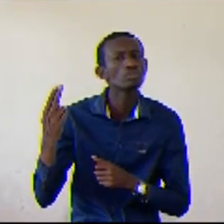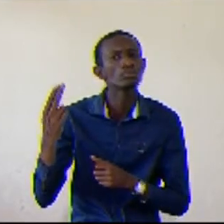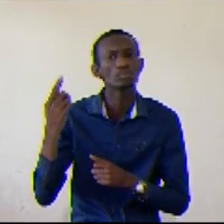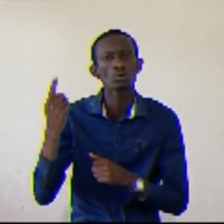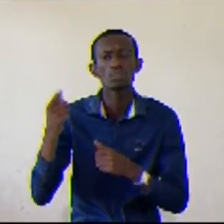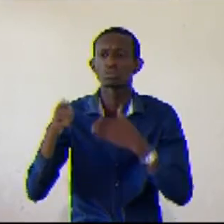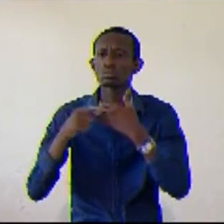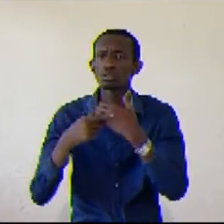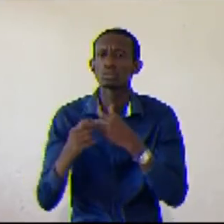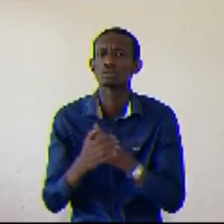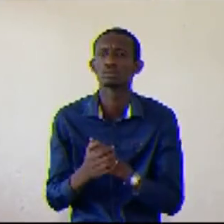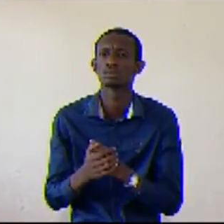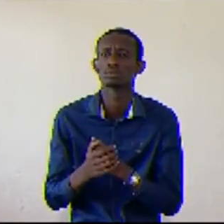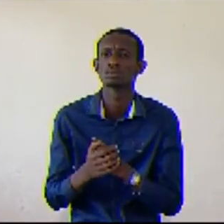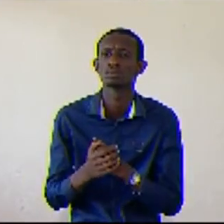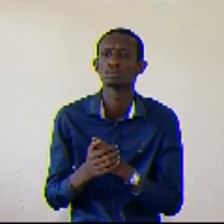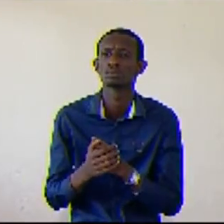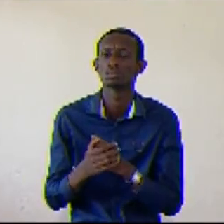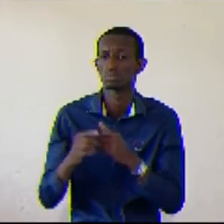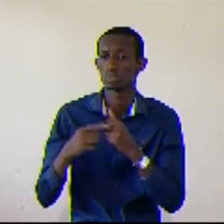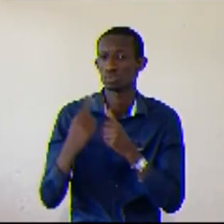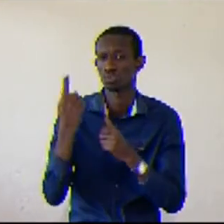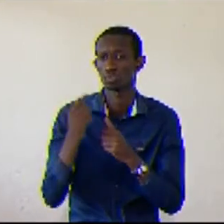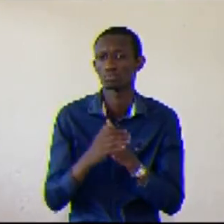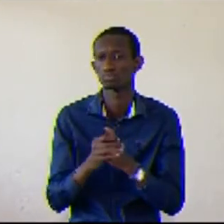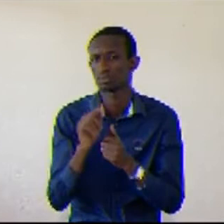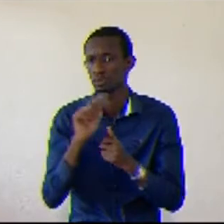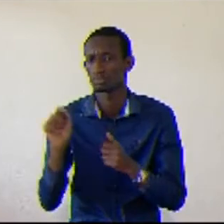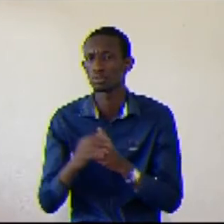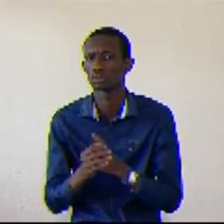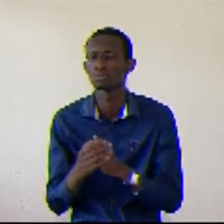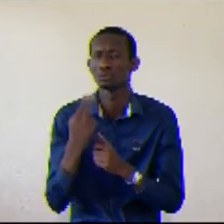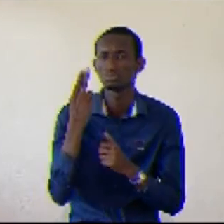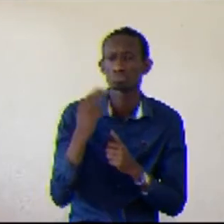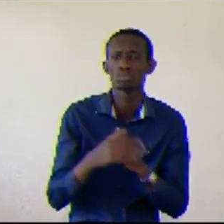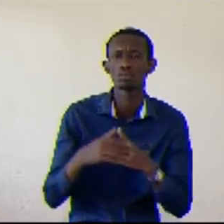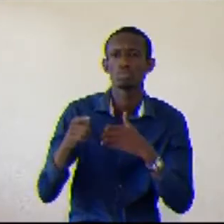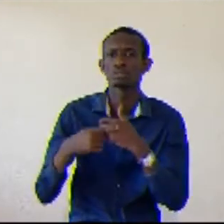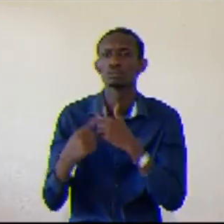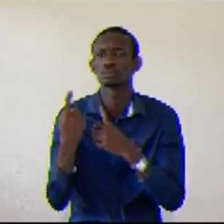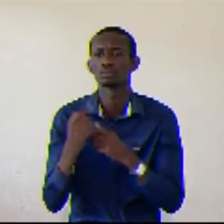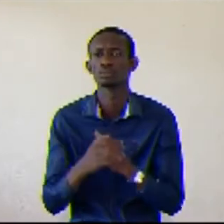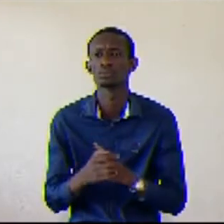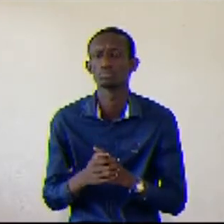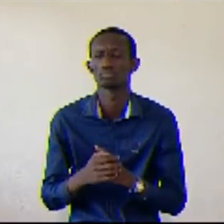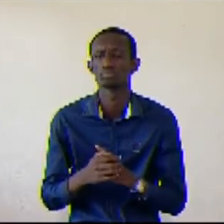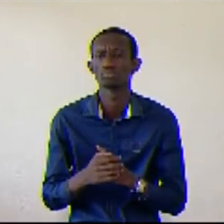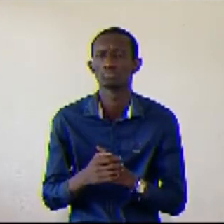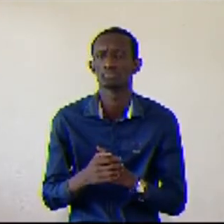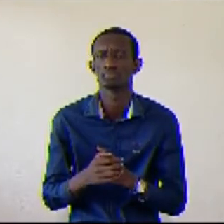minus 1 divided by 2 minus 1 is equal to